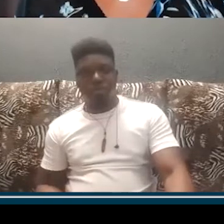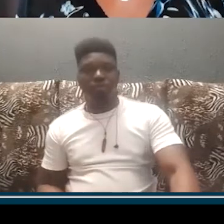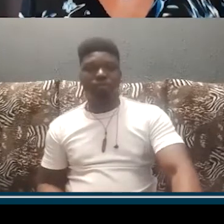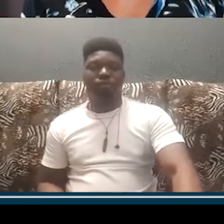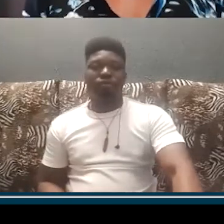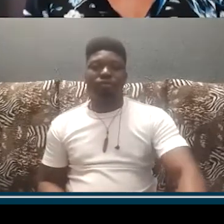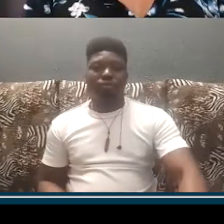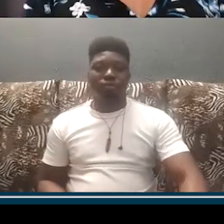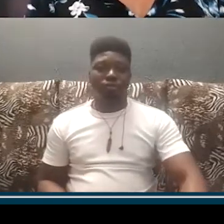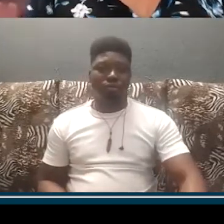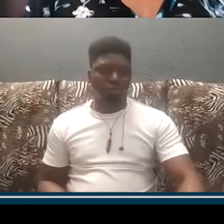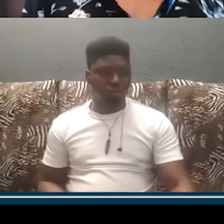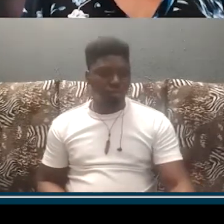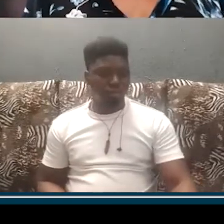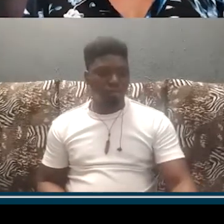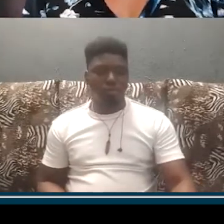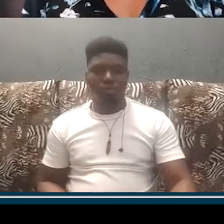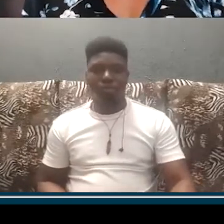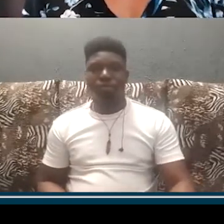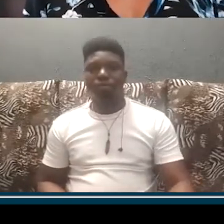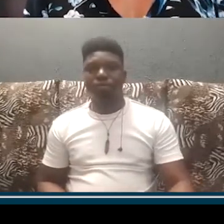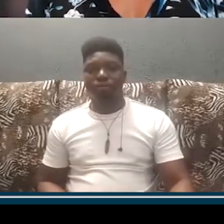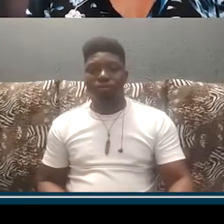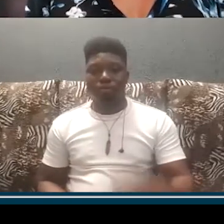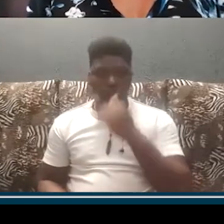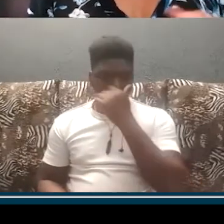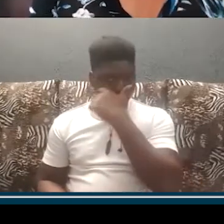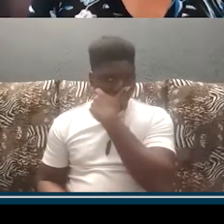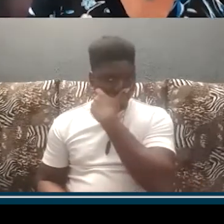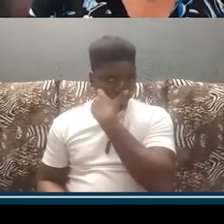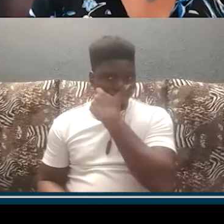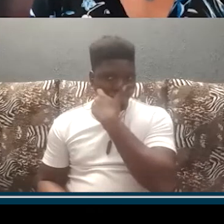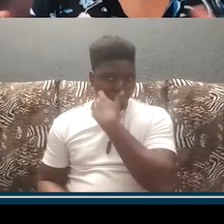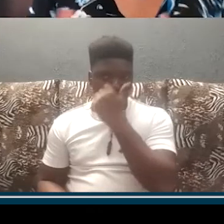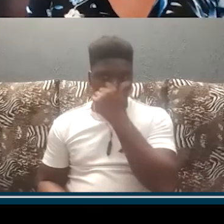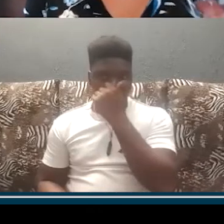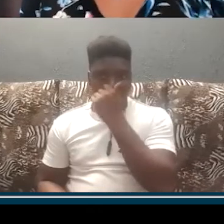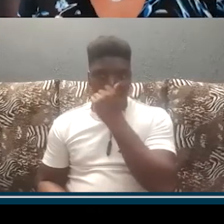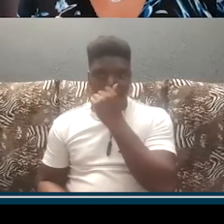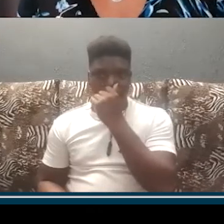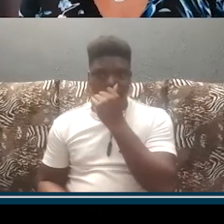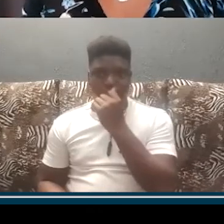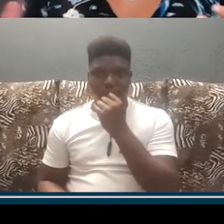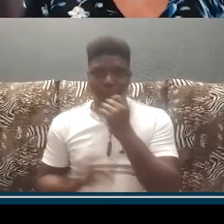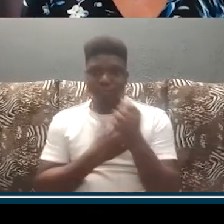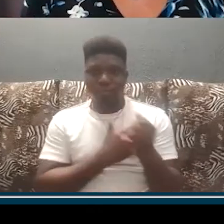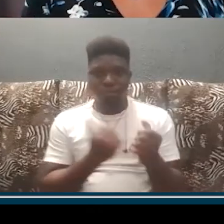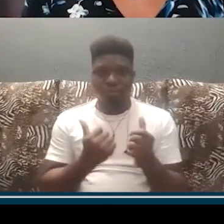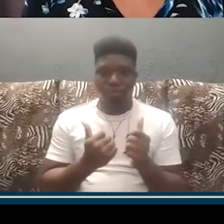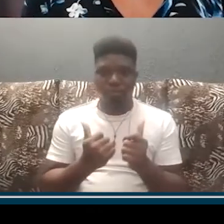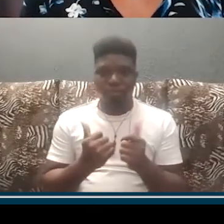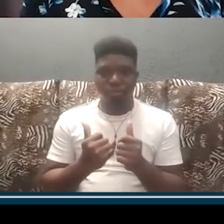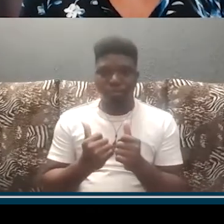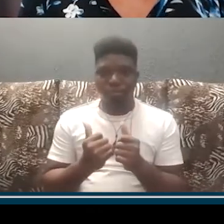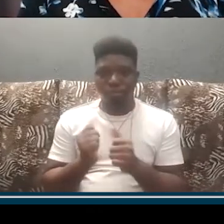wasabi peas, like everyone here might pick something that they want in their trail mix, and you might have the same, you might have